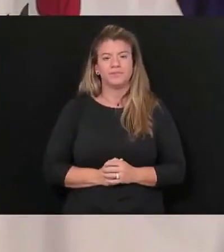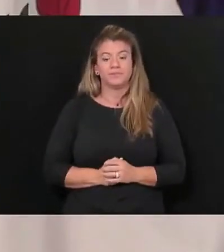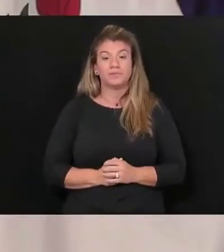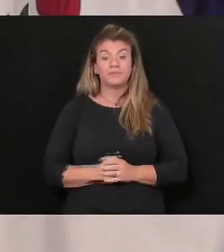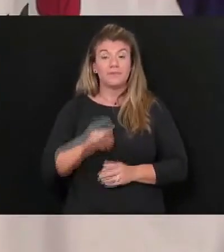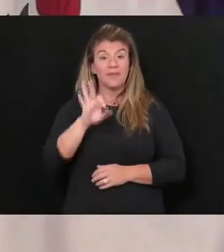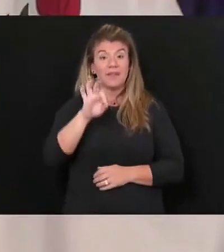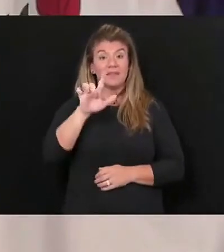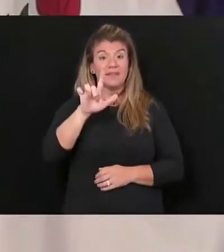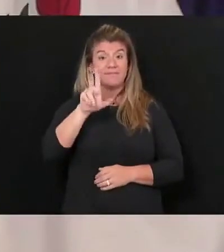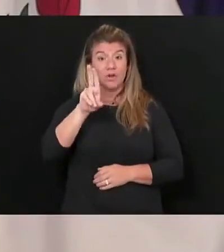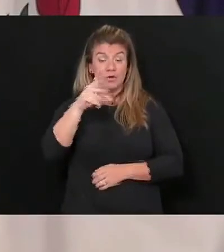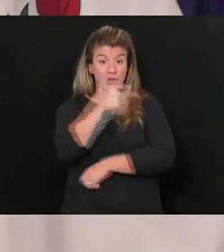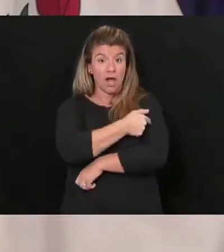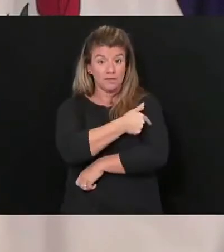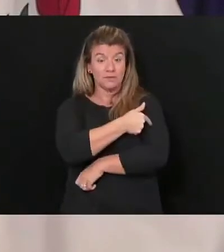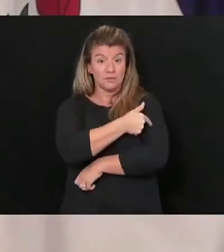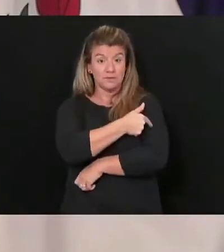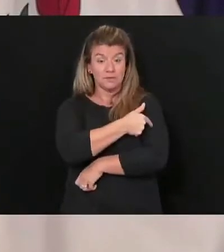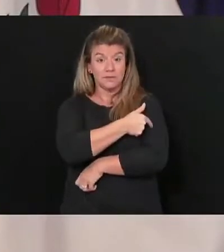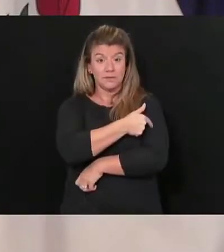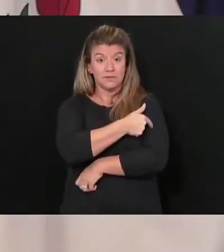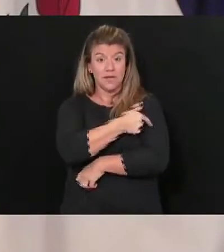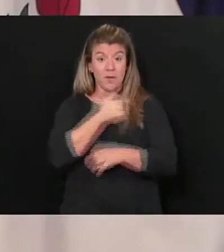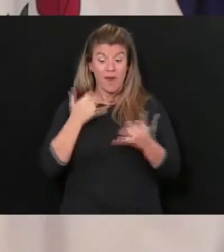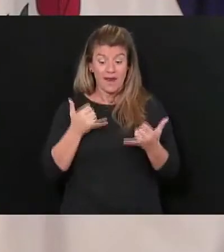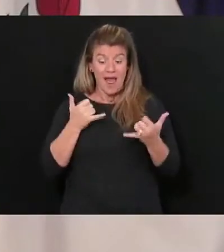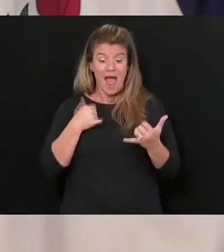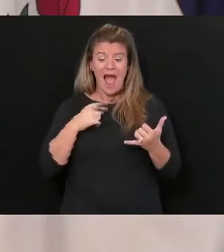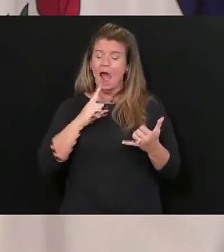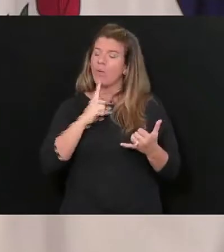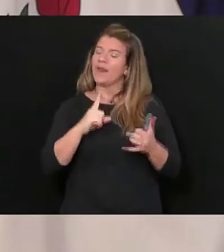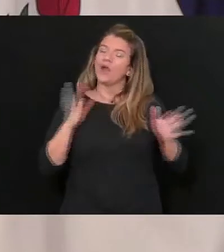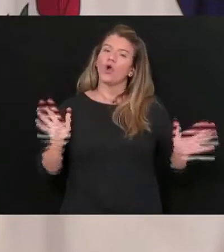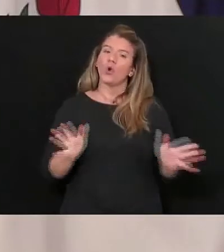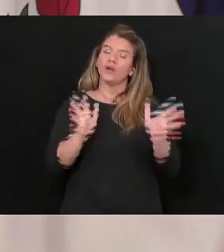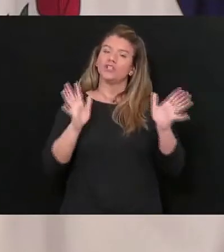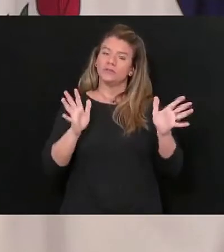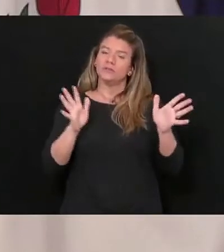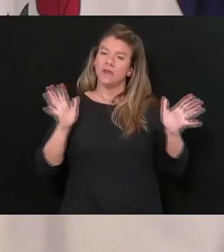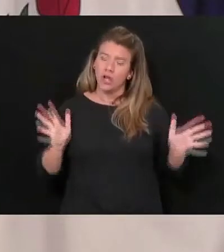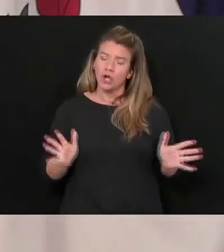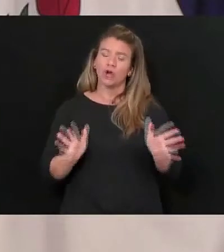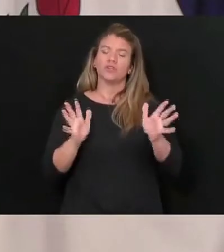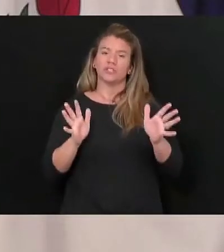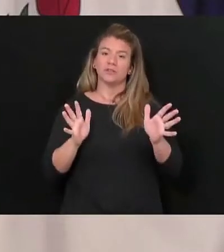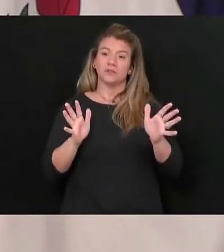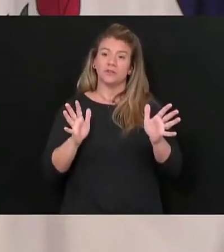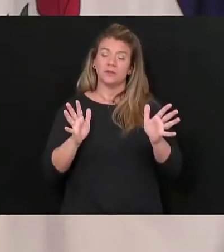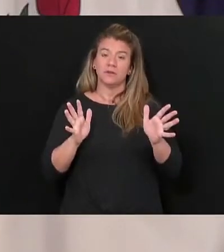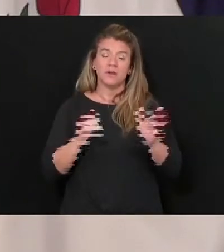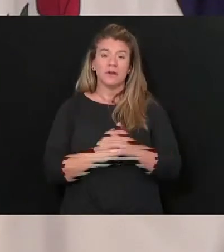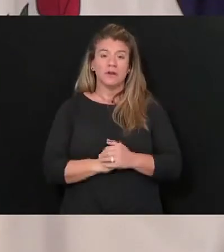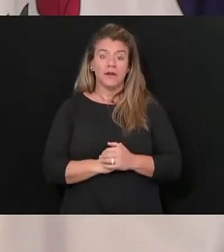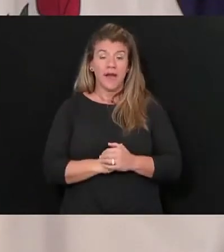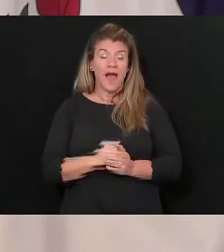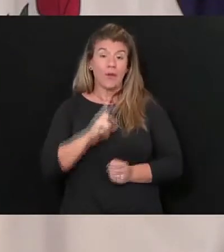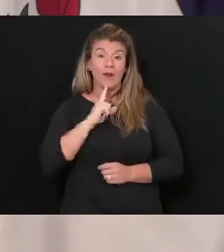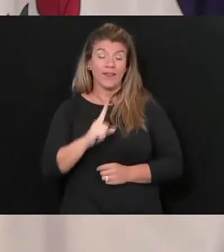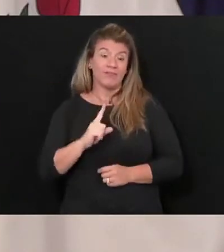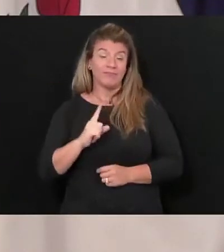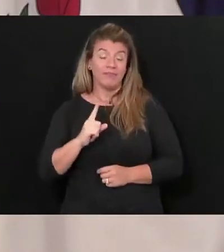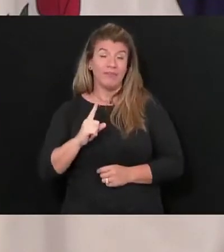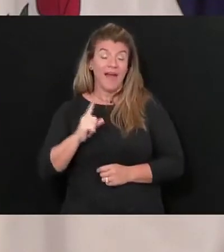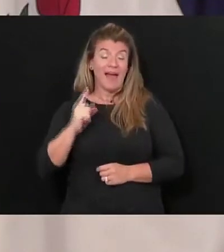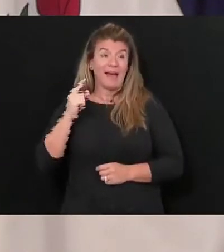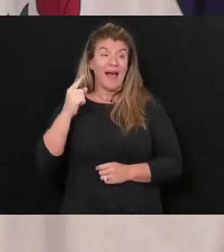vaccine, you know, it's, you know, I would highly encourage, in fact, I think they're going to get me on that one